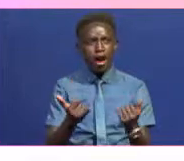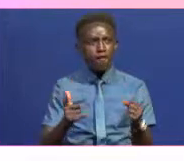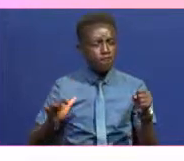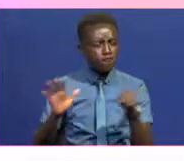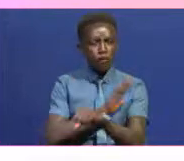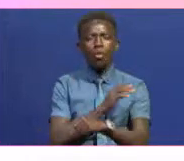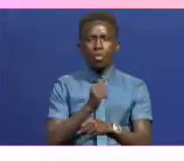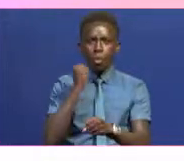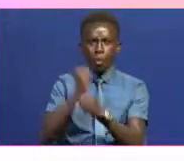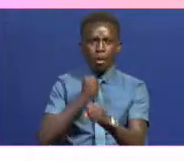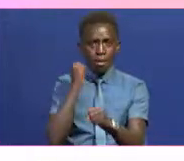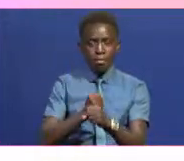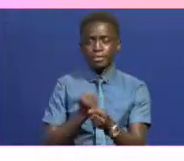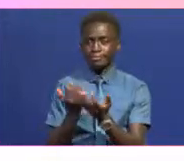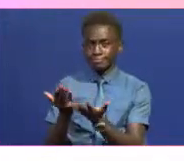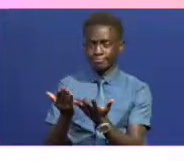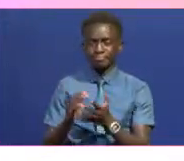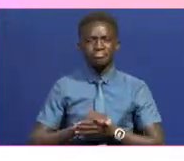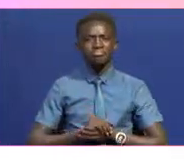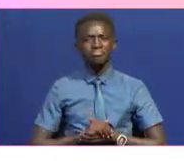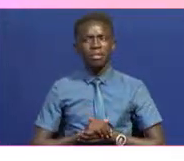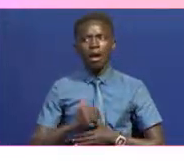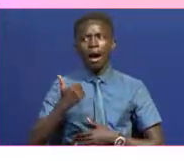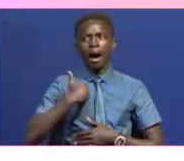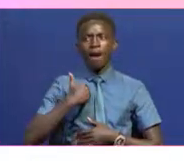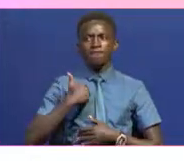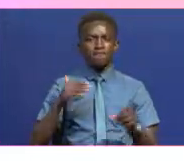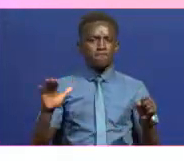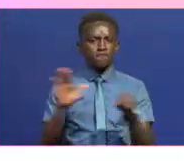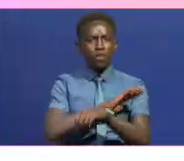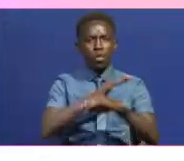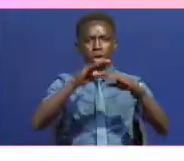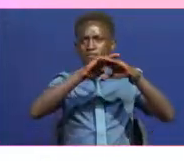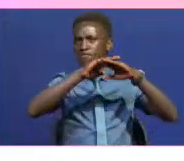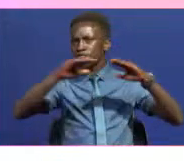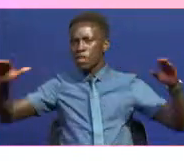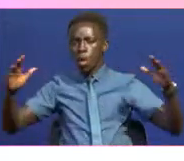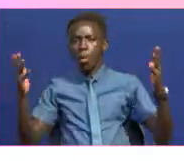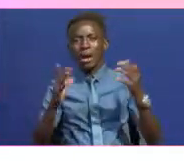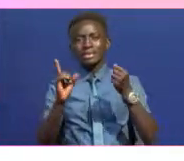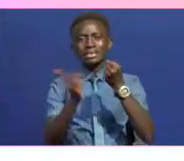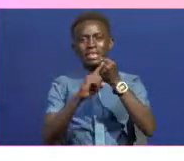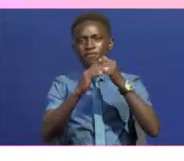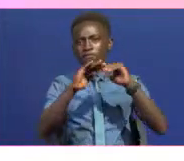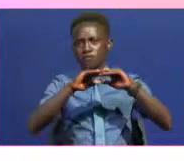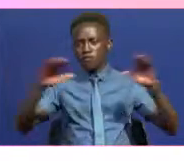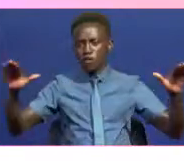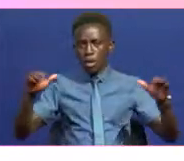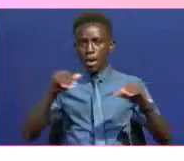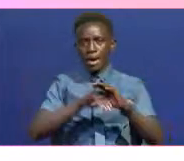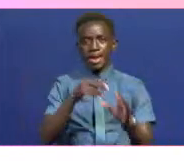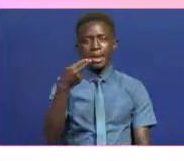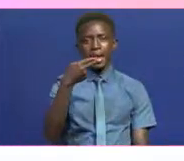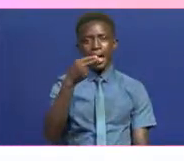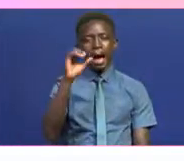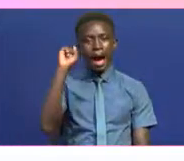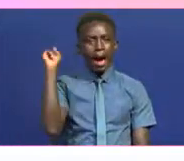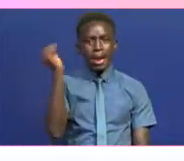functional. We have a full floor and sixth floor in Harambee House Annex with all the facilities,